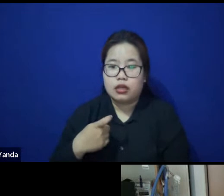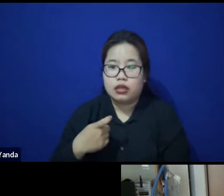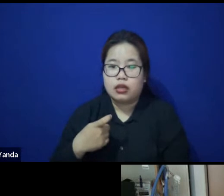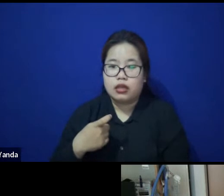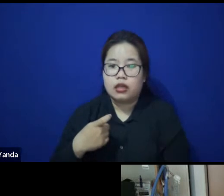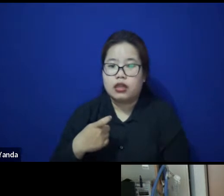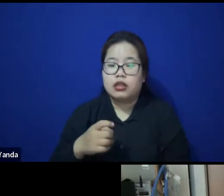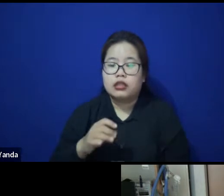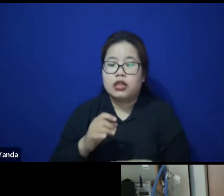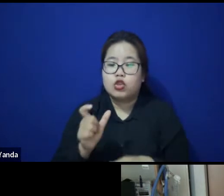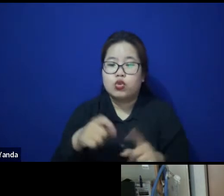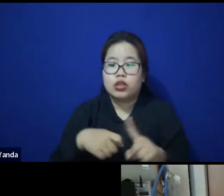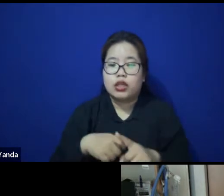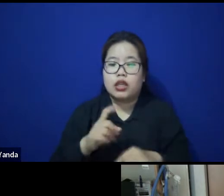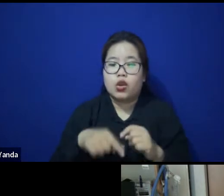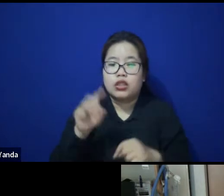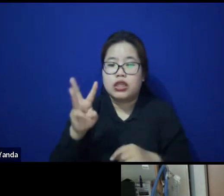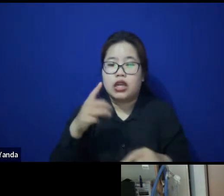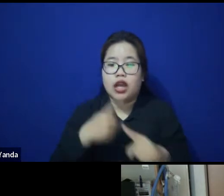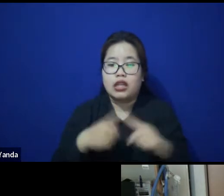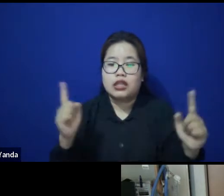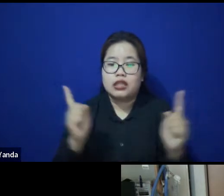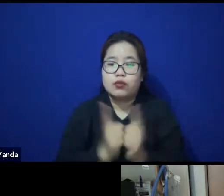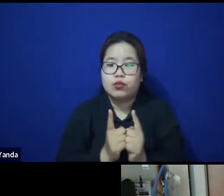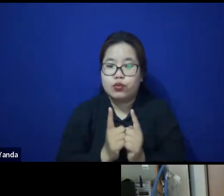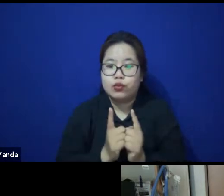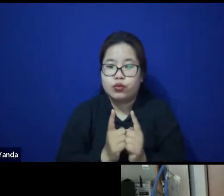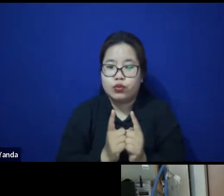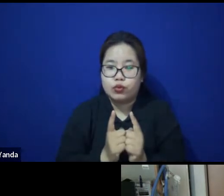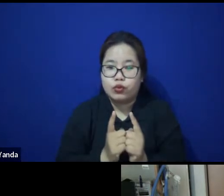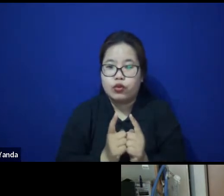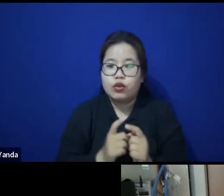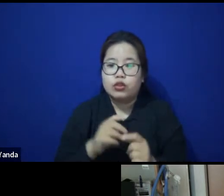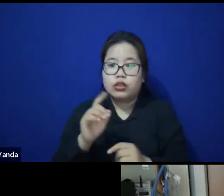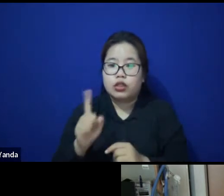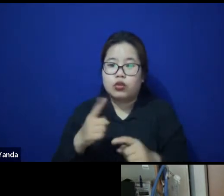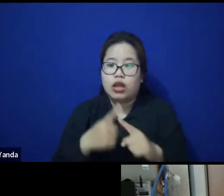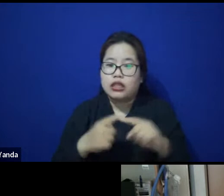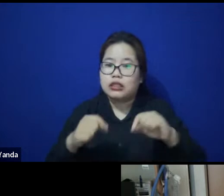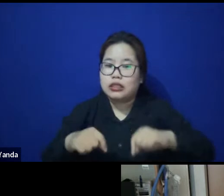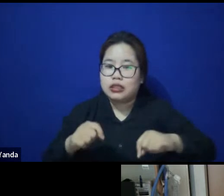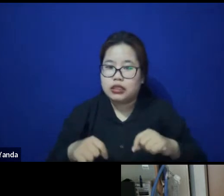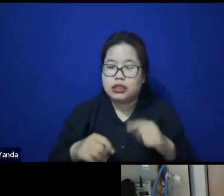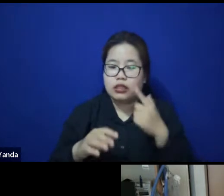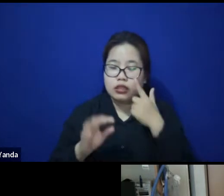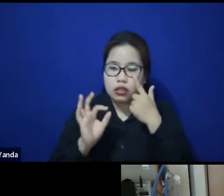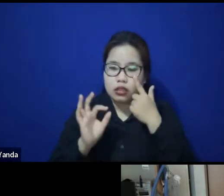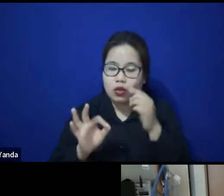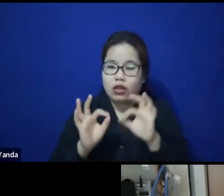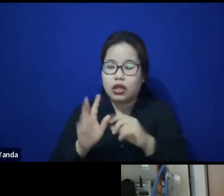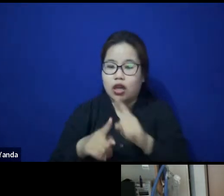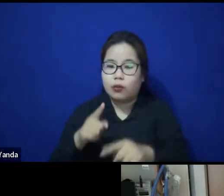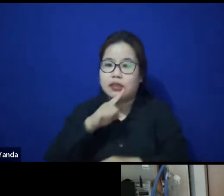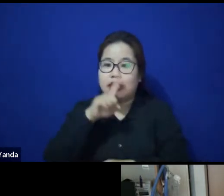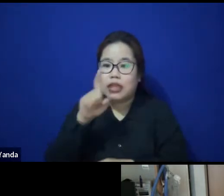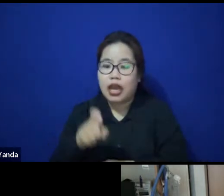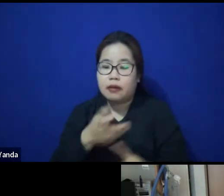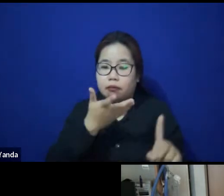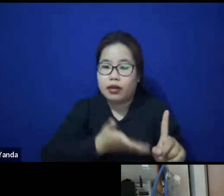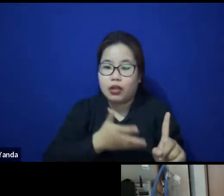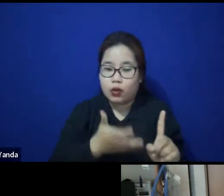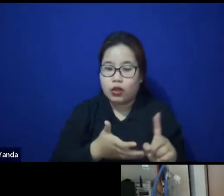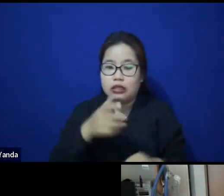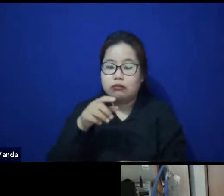Sydney and the third time here. Her question is, she was wondering why there is still like